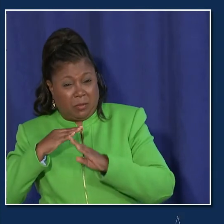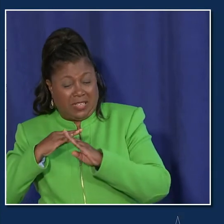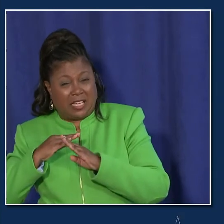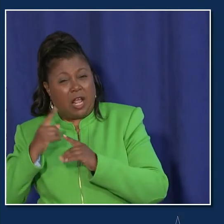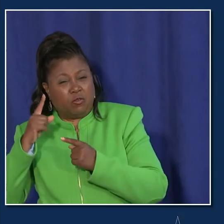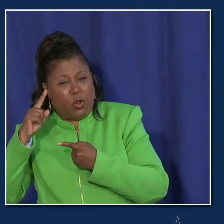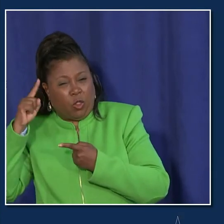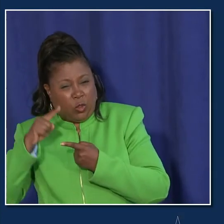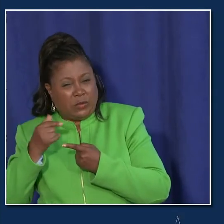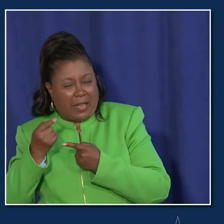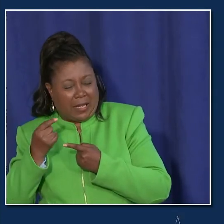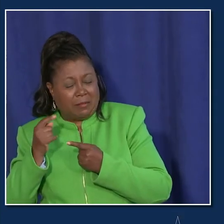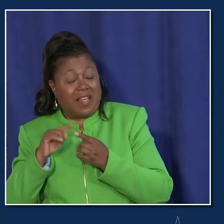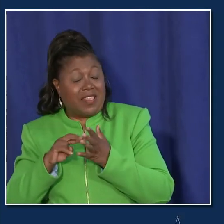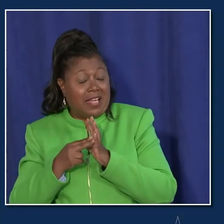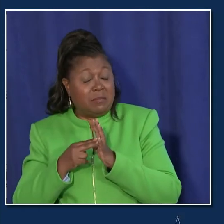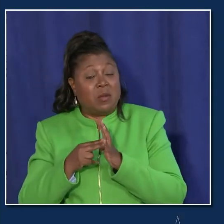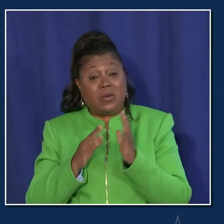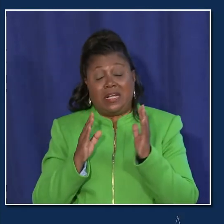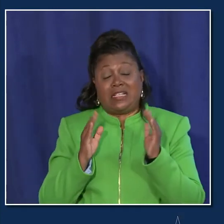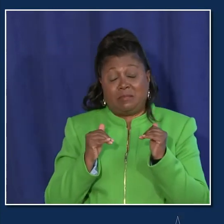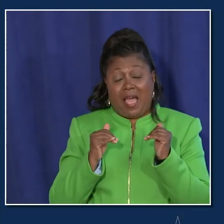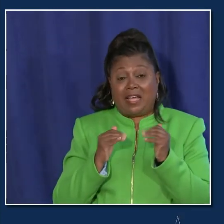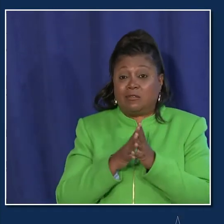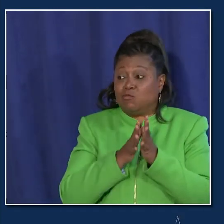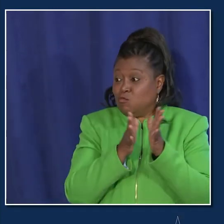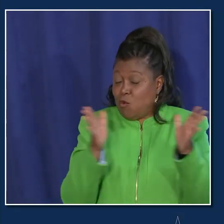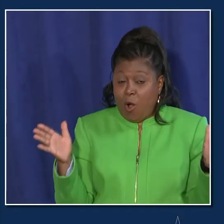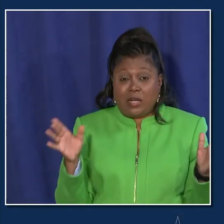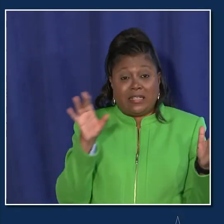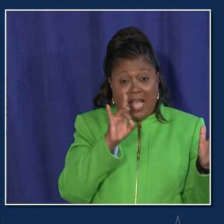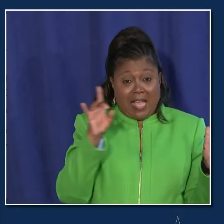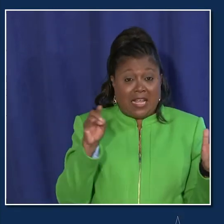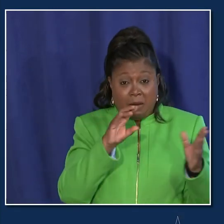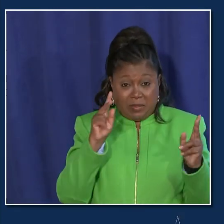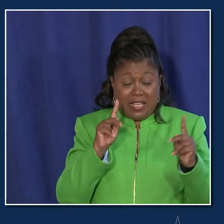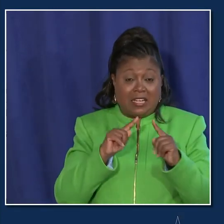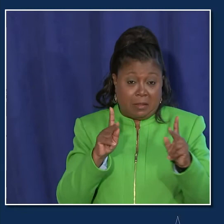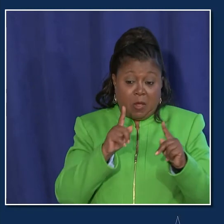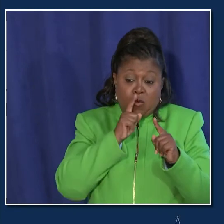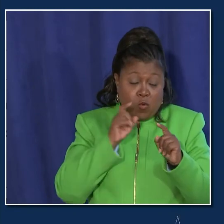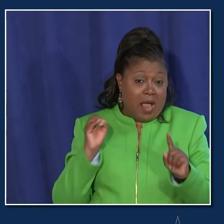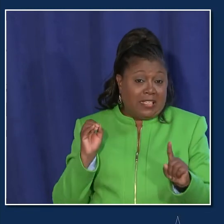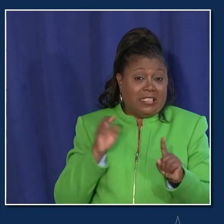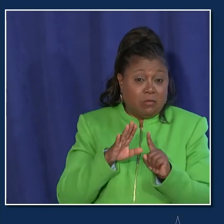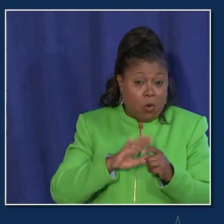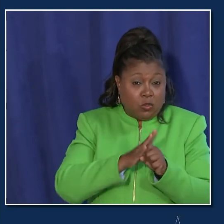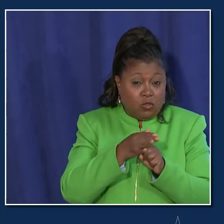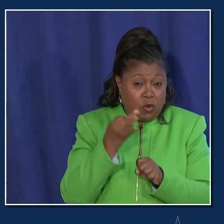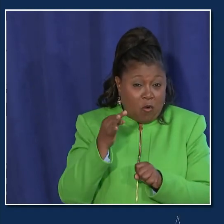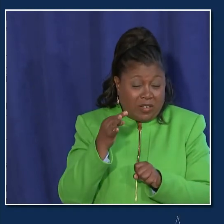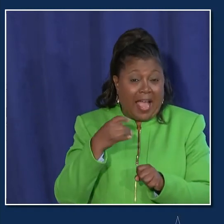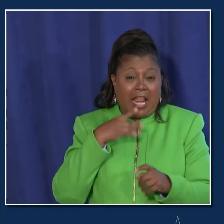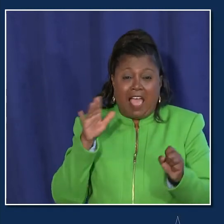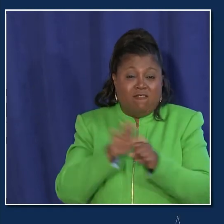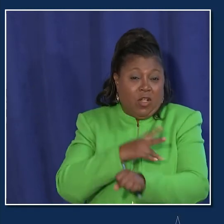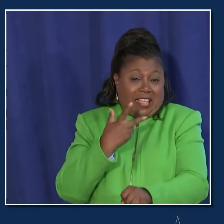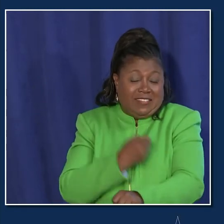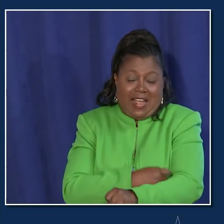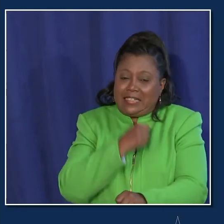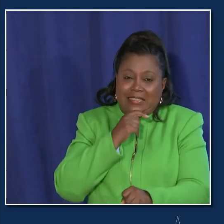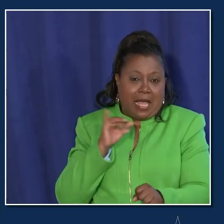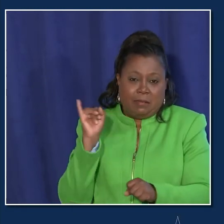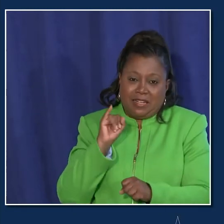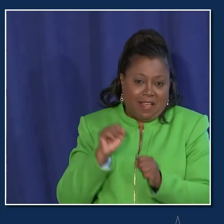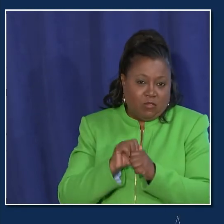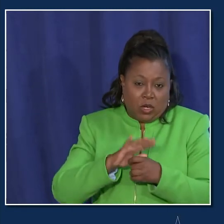little bit. And so that means that we would expect, broadly, 88% of the people who are exposed to COVID and fully vaccinated not to be